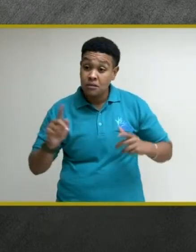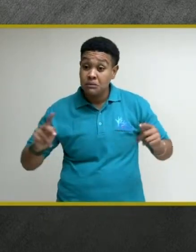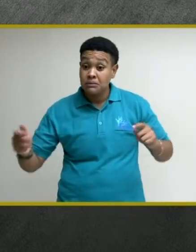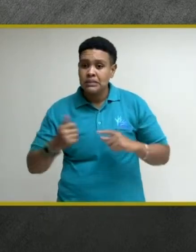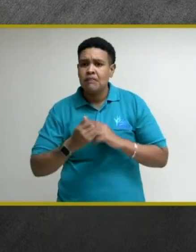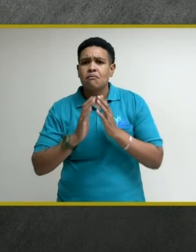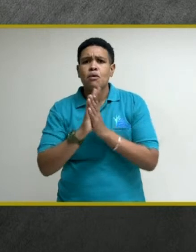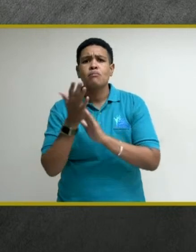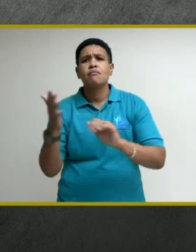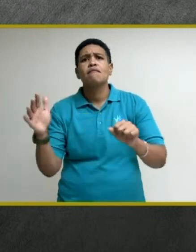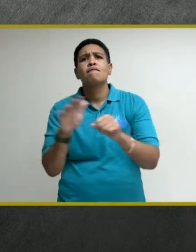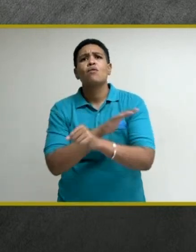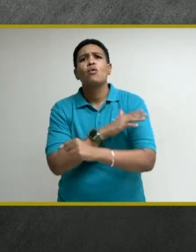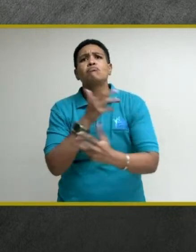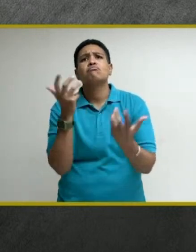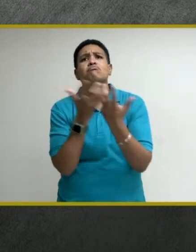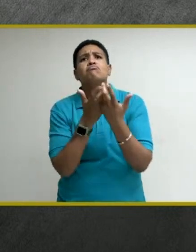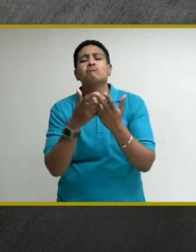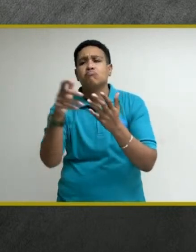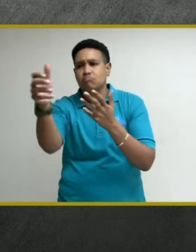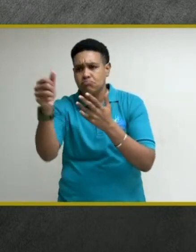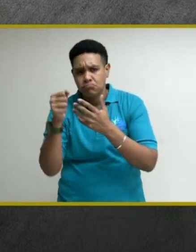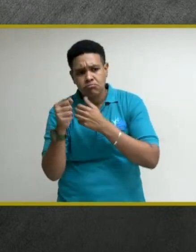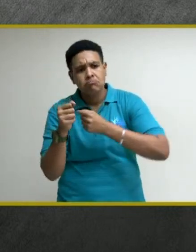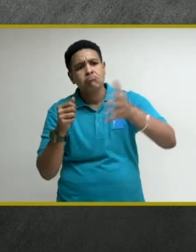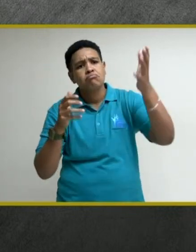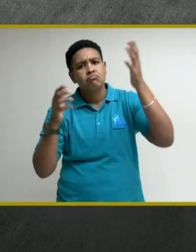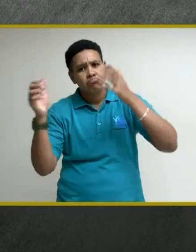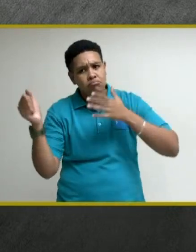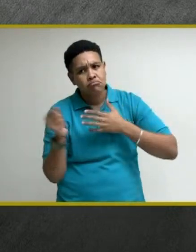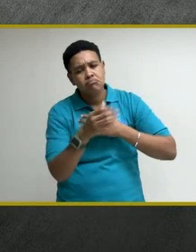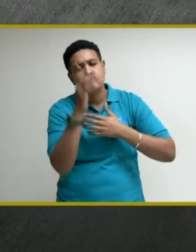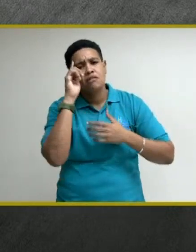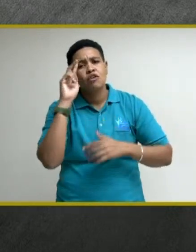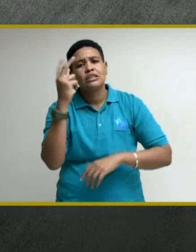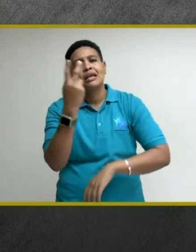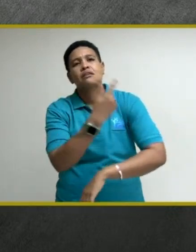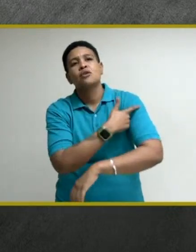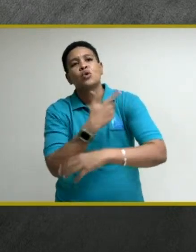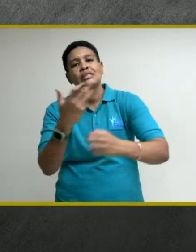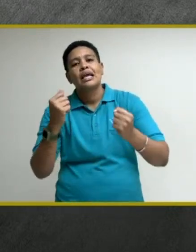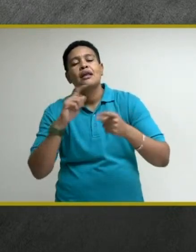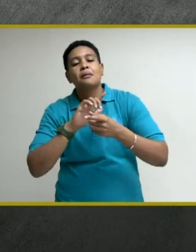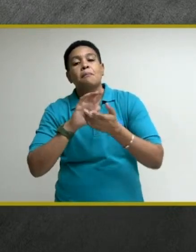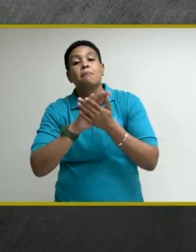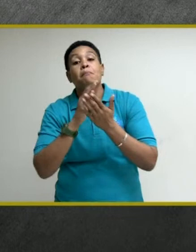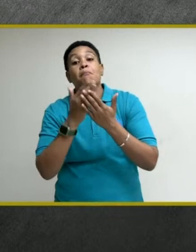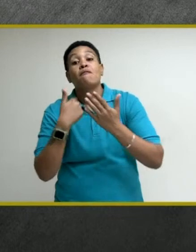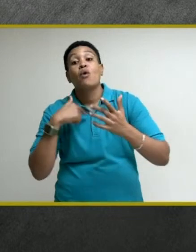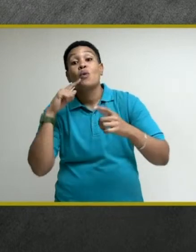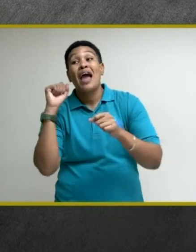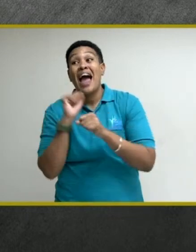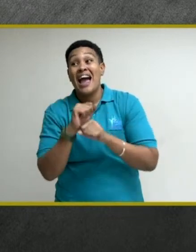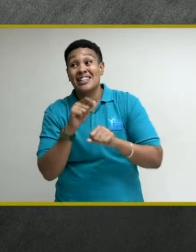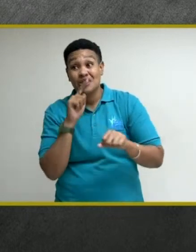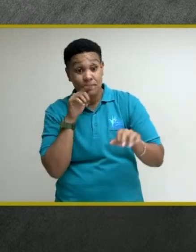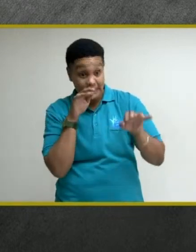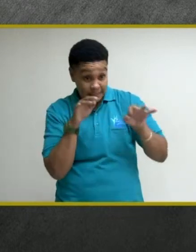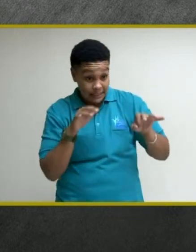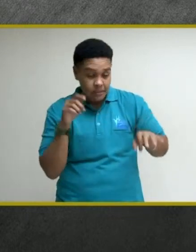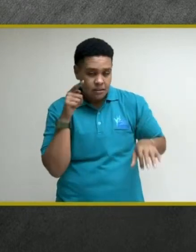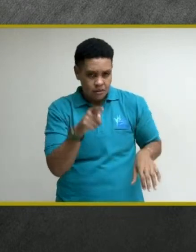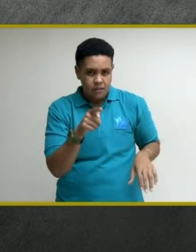become fully eligible for the second dose before we actually pinpoint and give